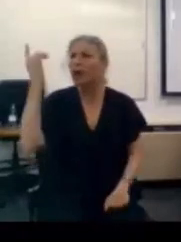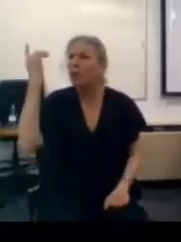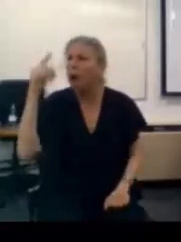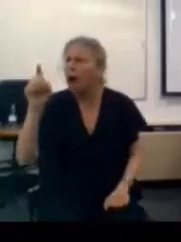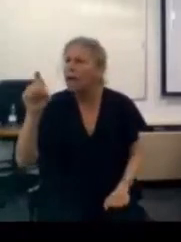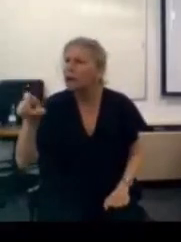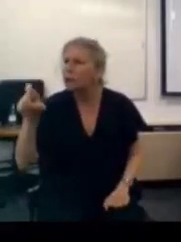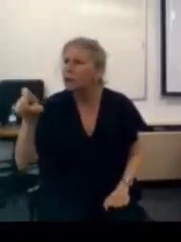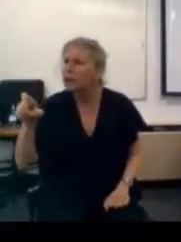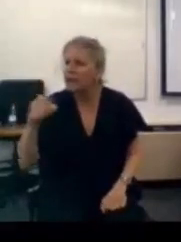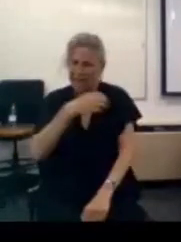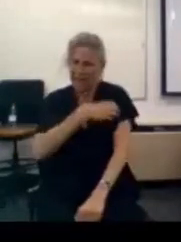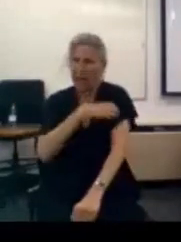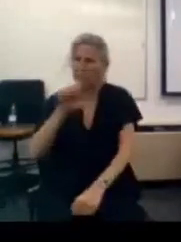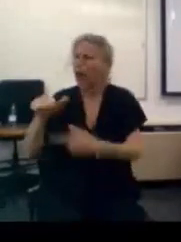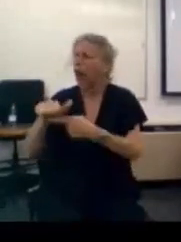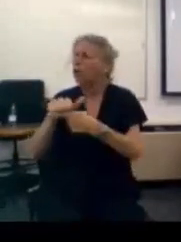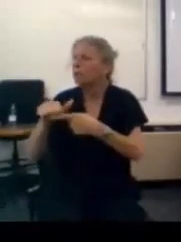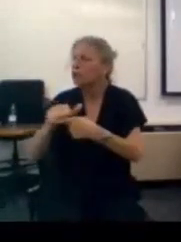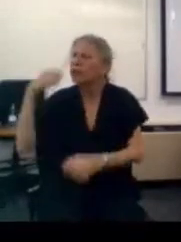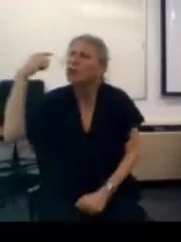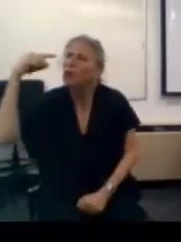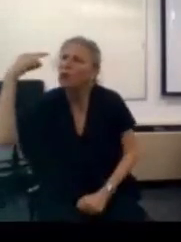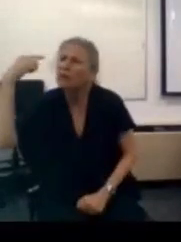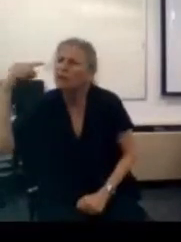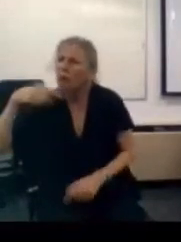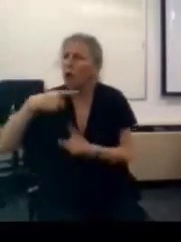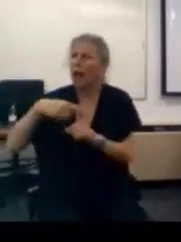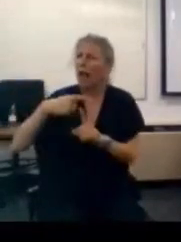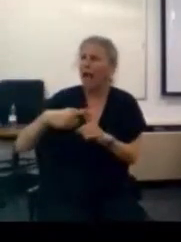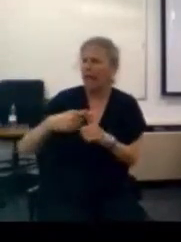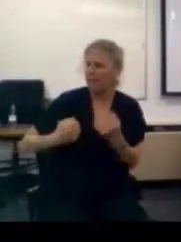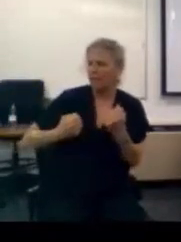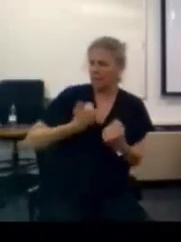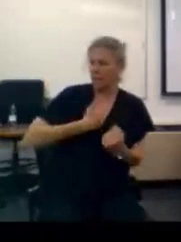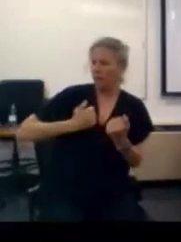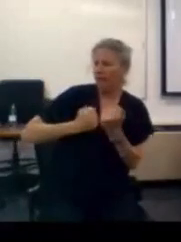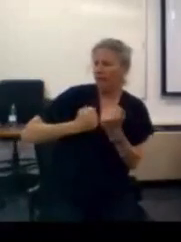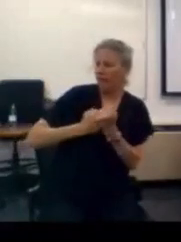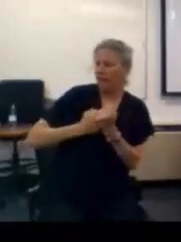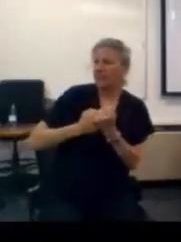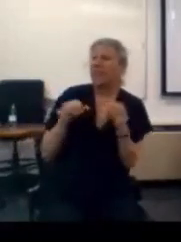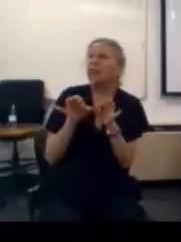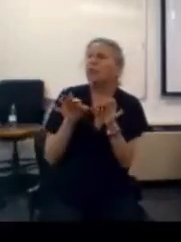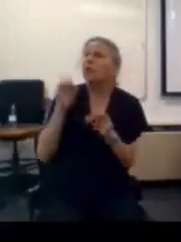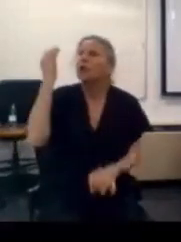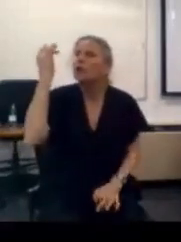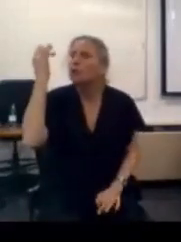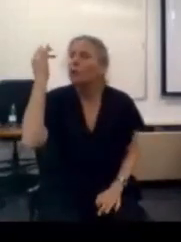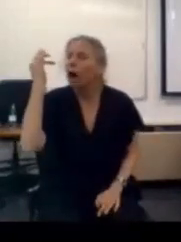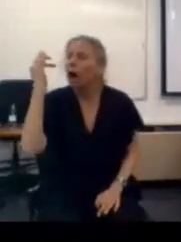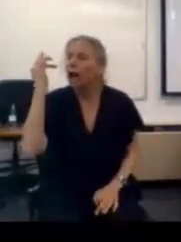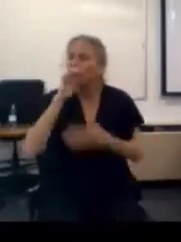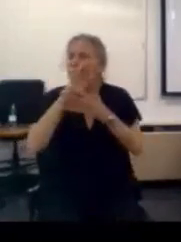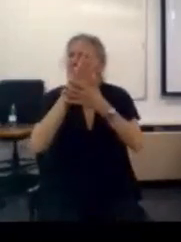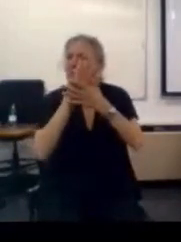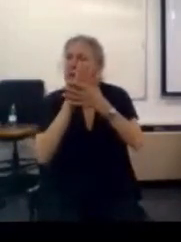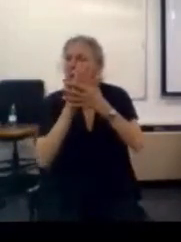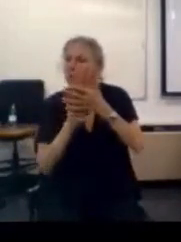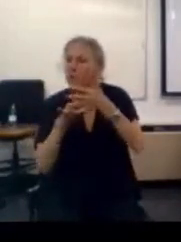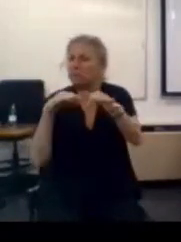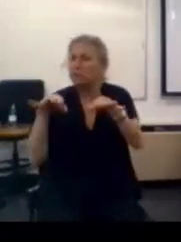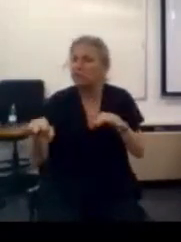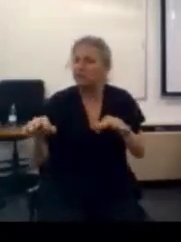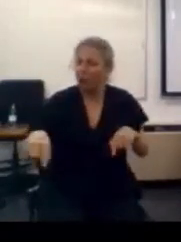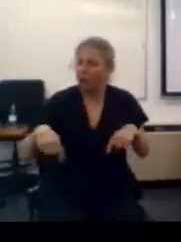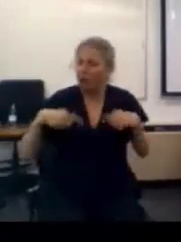against. Why do we need empowerment training, and why do we need to know about self-advocacy? Because